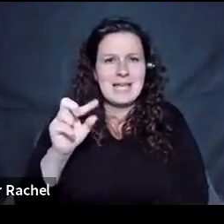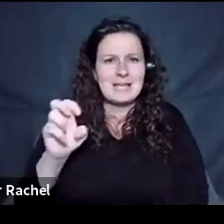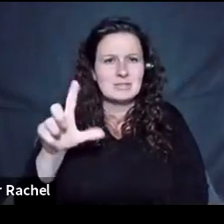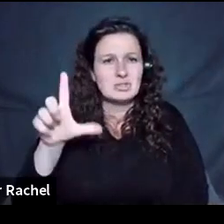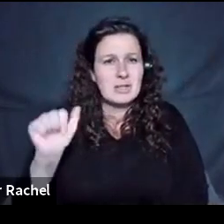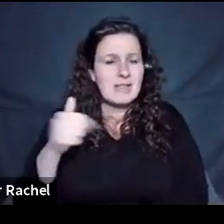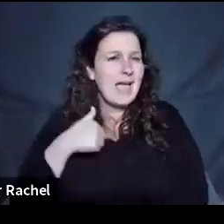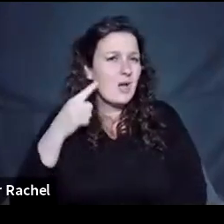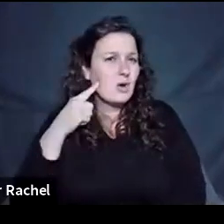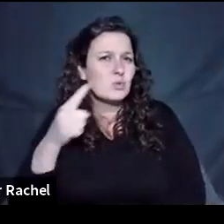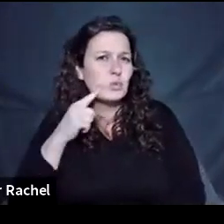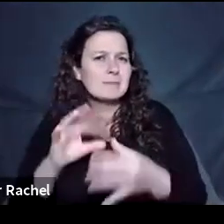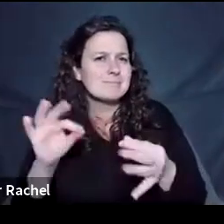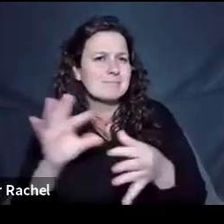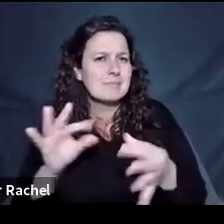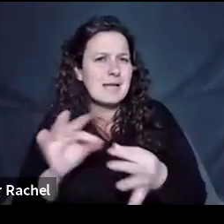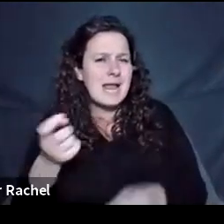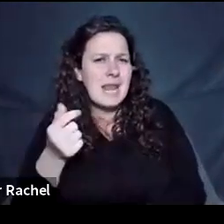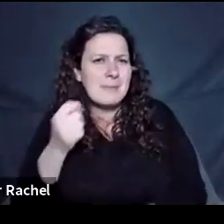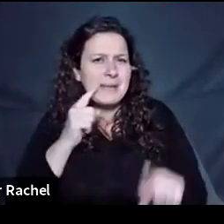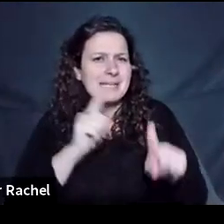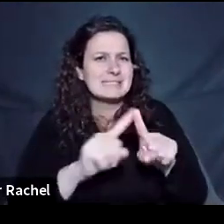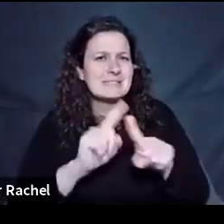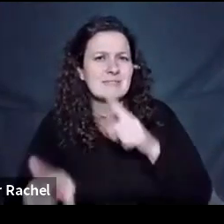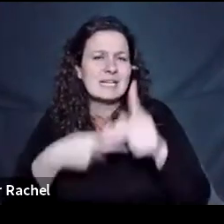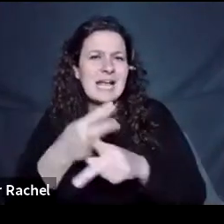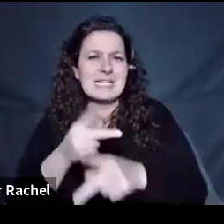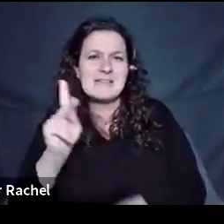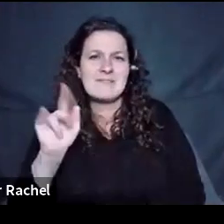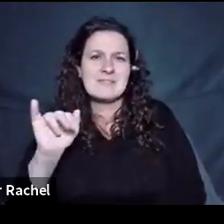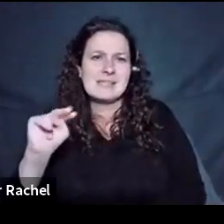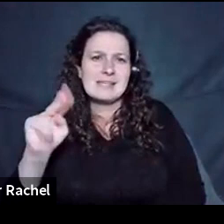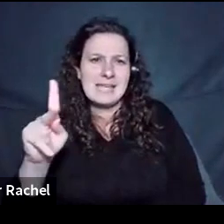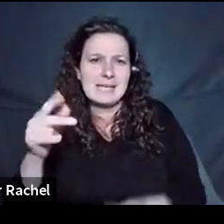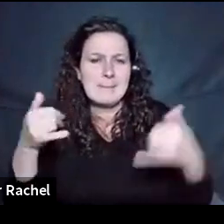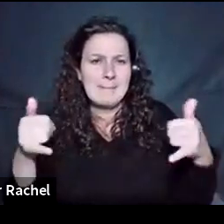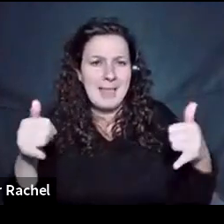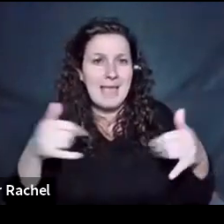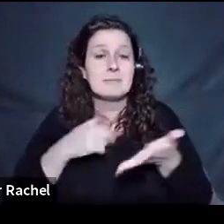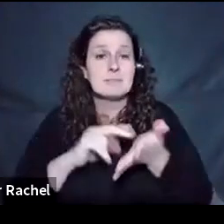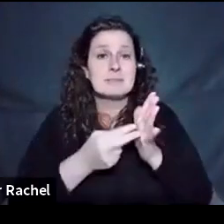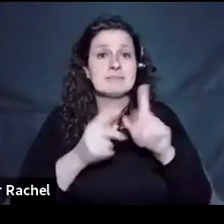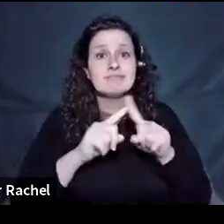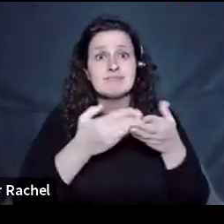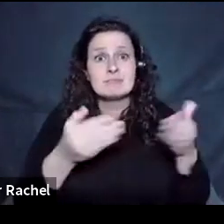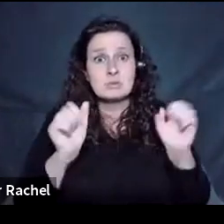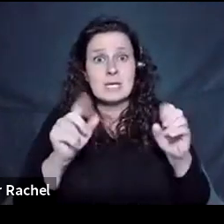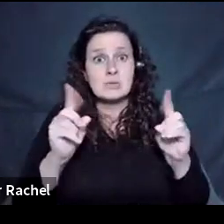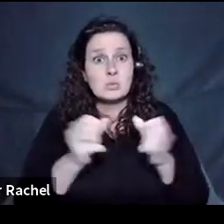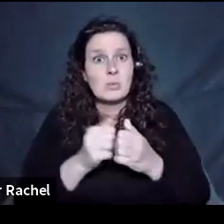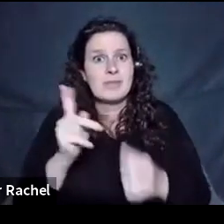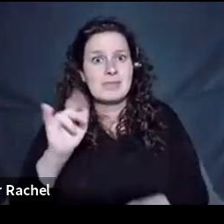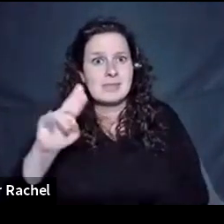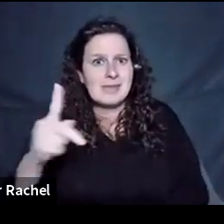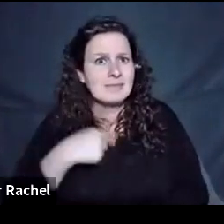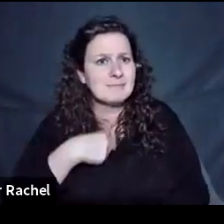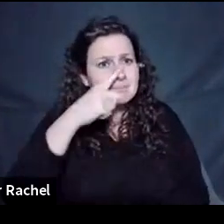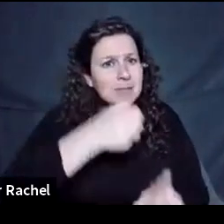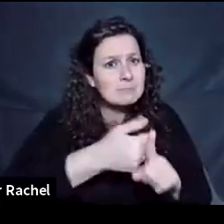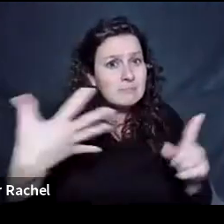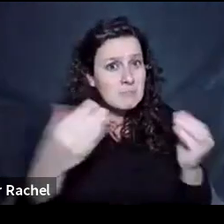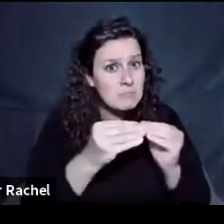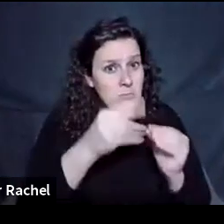bit about different types of kink play, which means things that you can do with kink. Would you mind talking a little bit more about